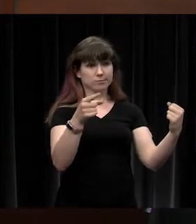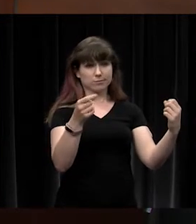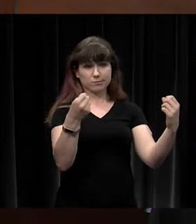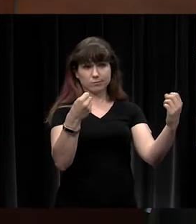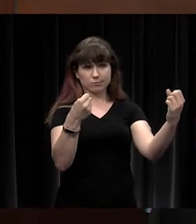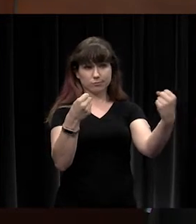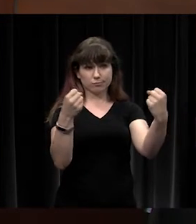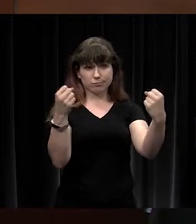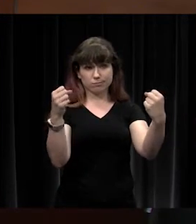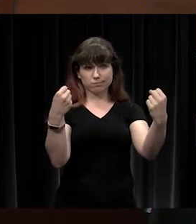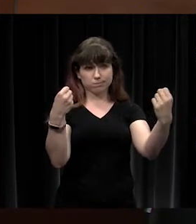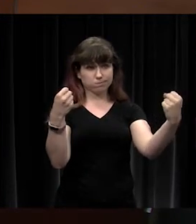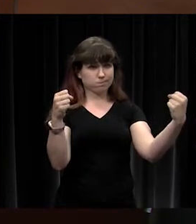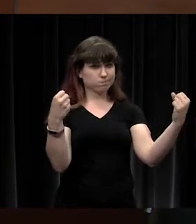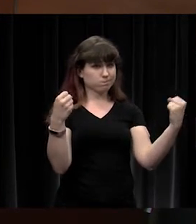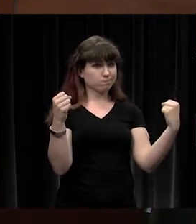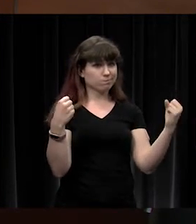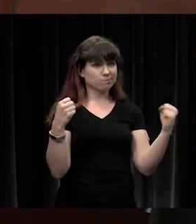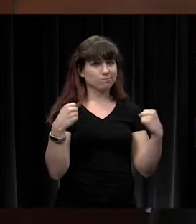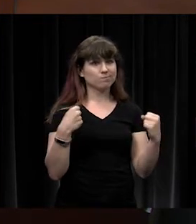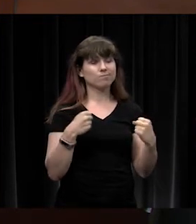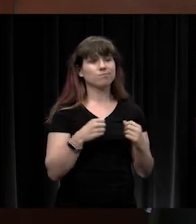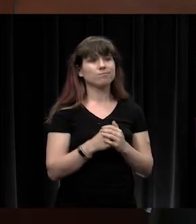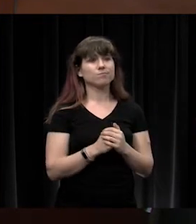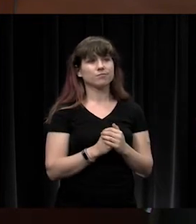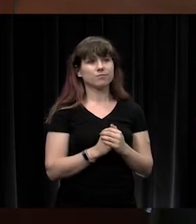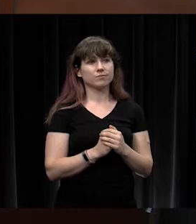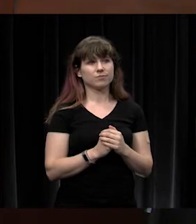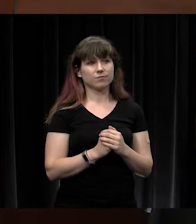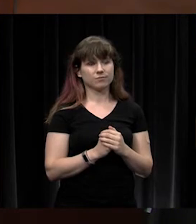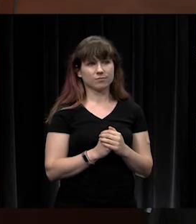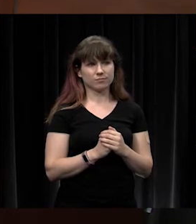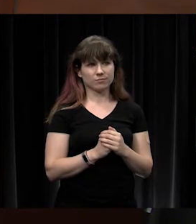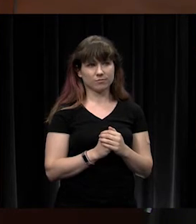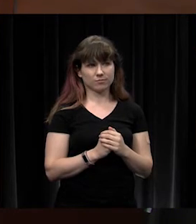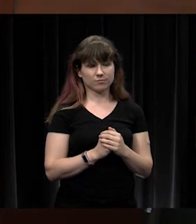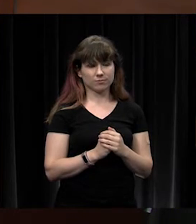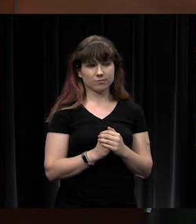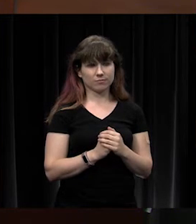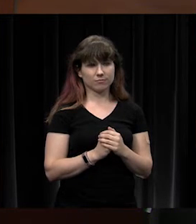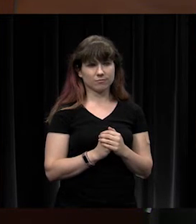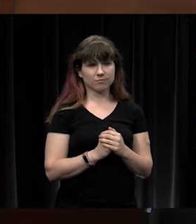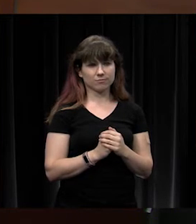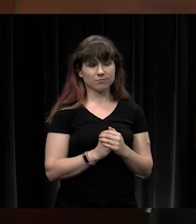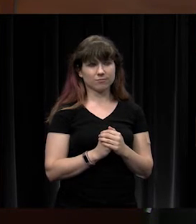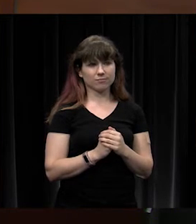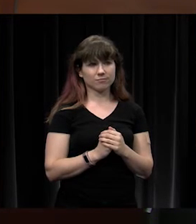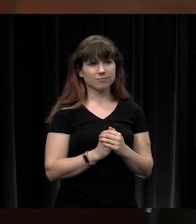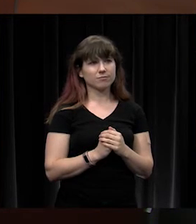Mr. McCune? Yes. Mrs. Martin? Yes. Mrs. Felter? Yes. Mr. Poland? Yes. Mr. Whitcliffe? Yes.